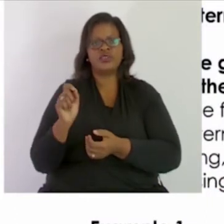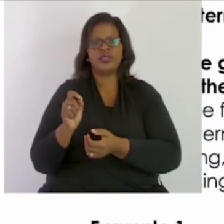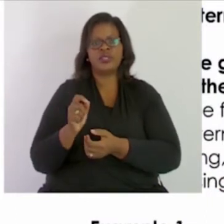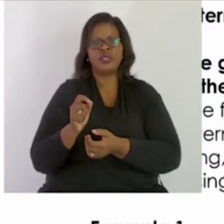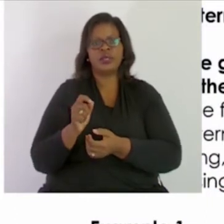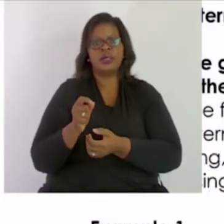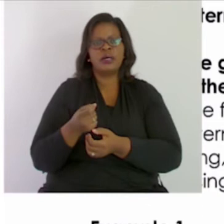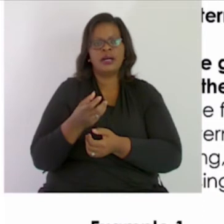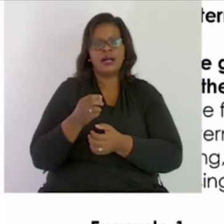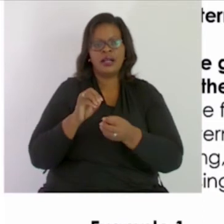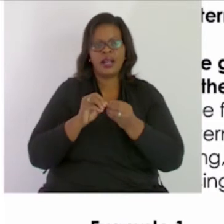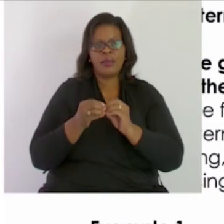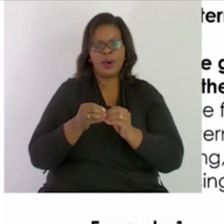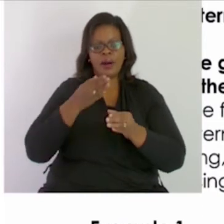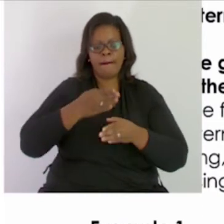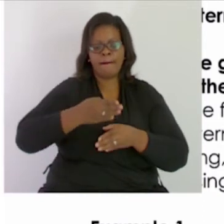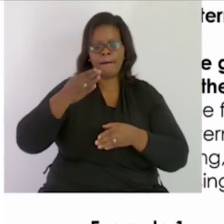patterns.